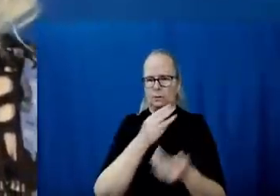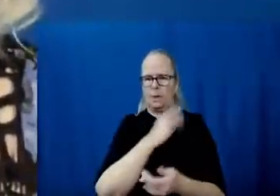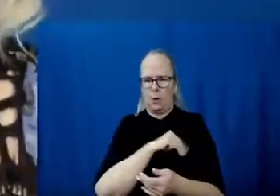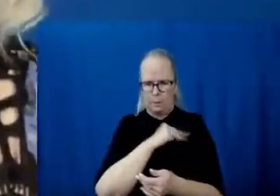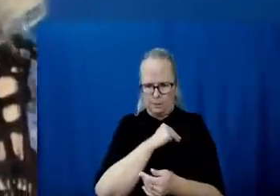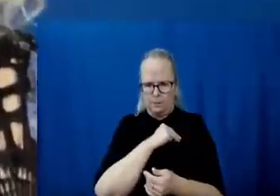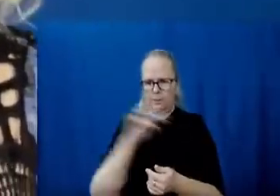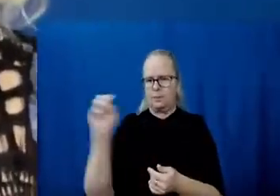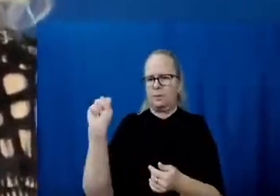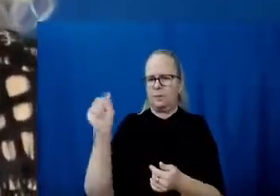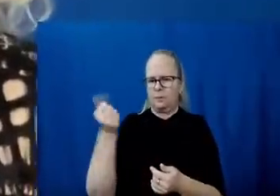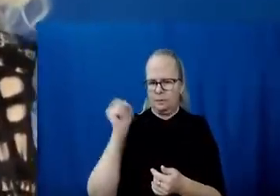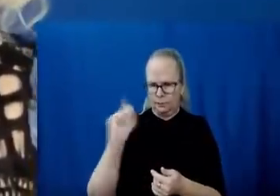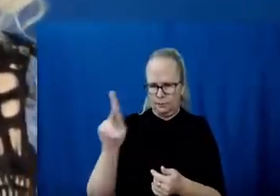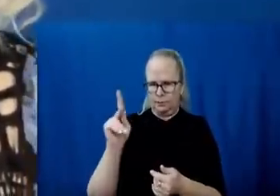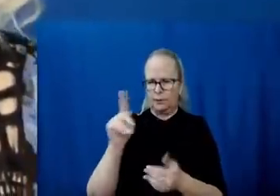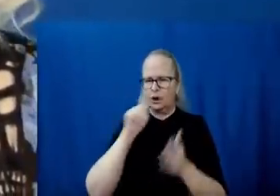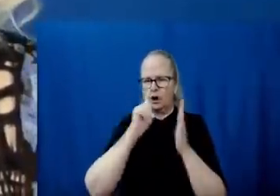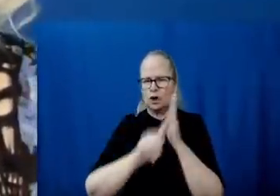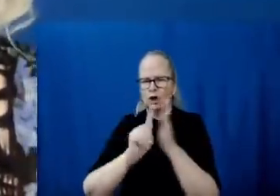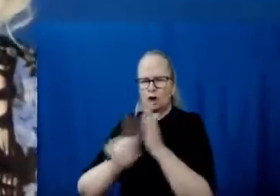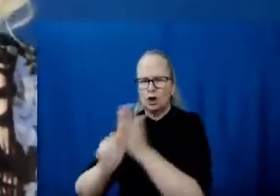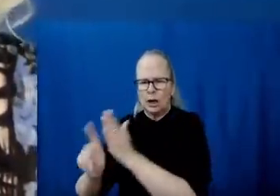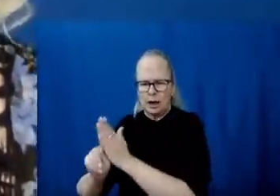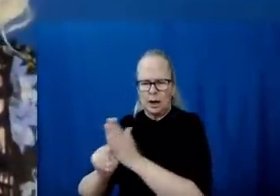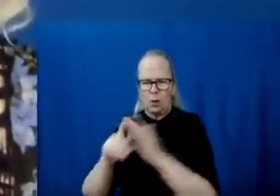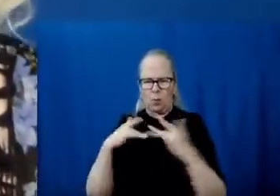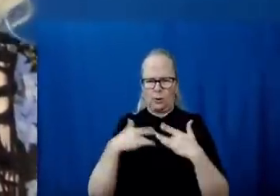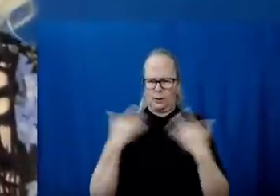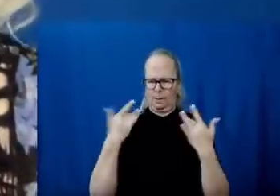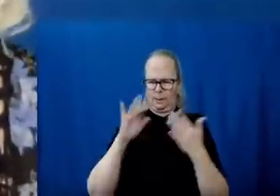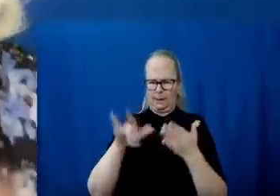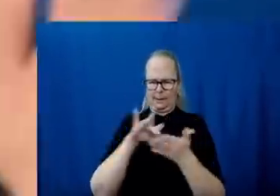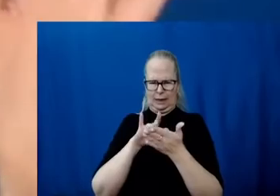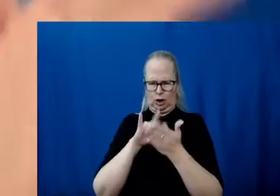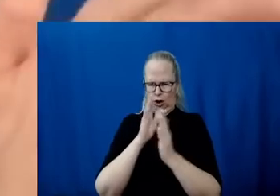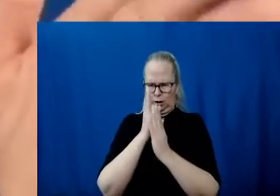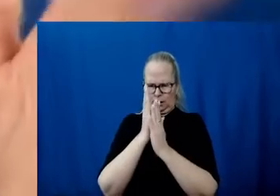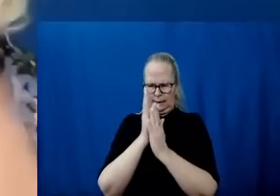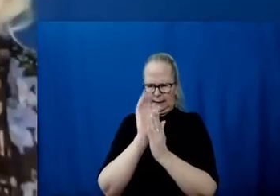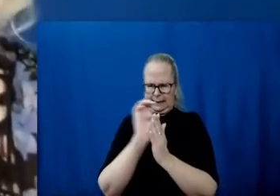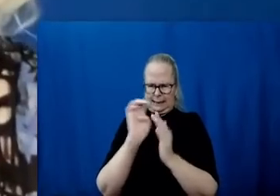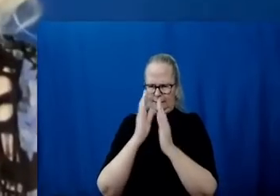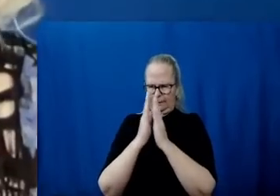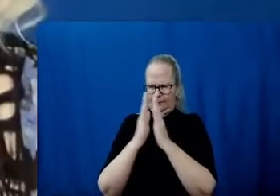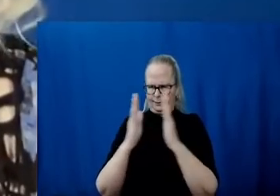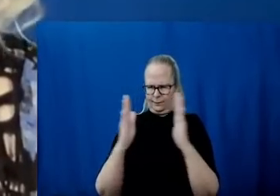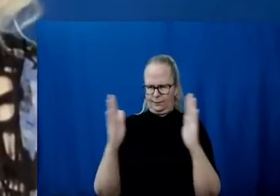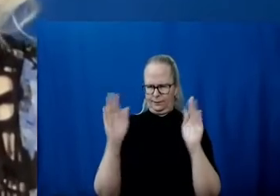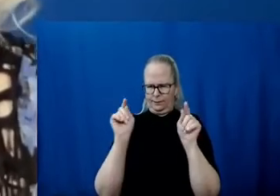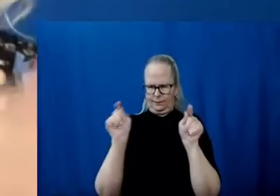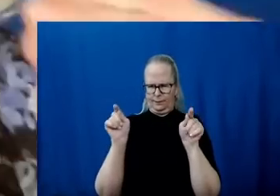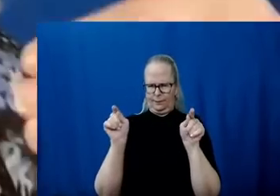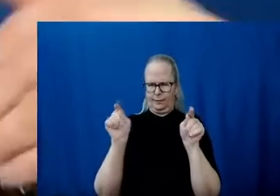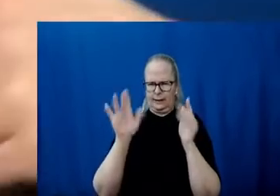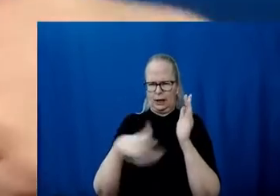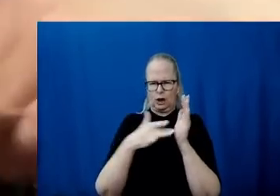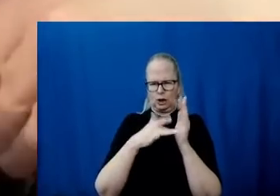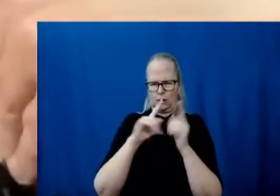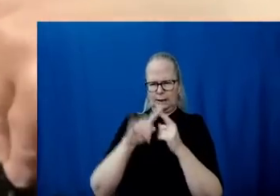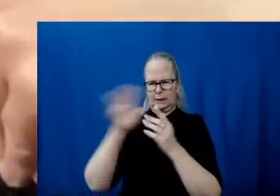and Saskatchewan joining us to look at what has been happening on that center to east of the